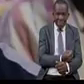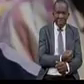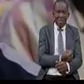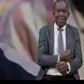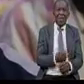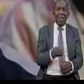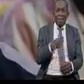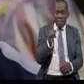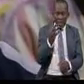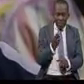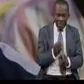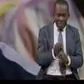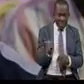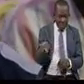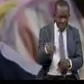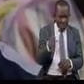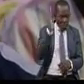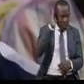there.